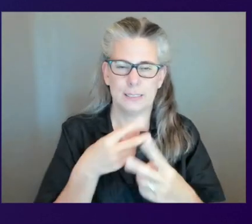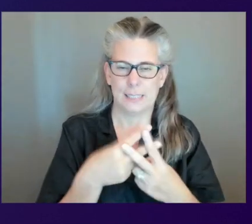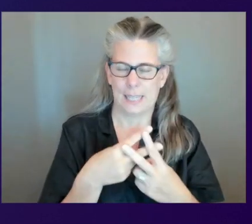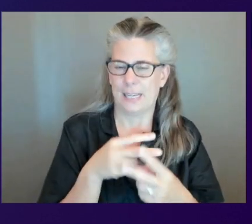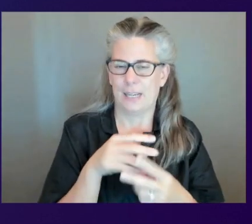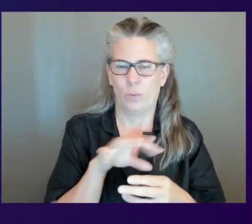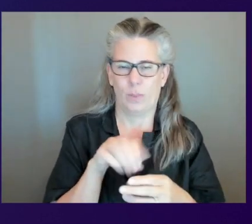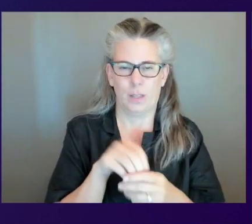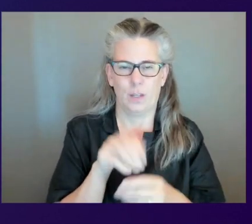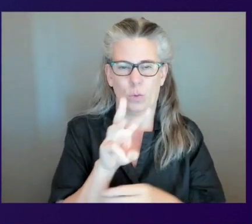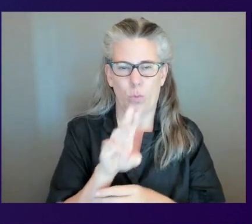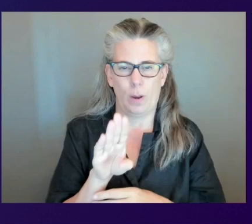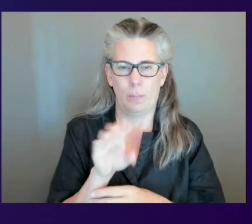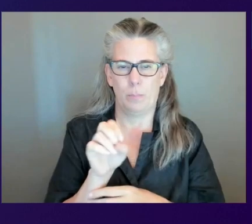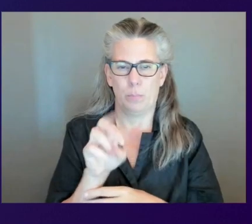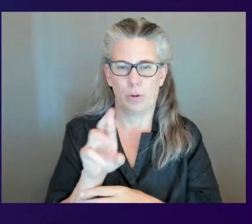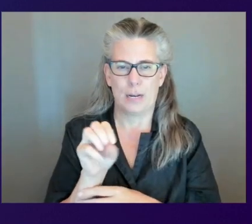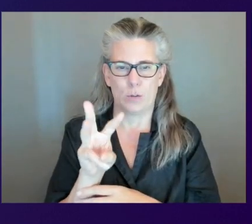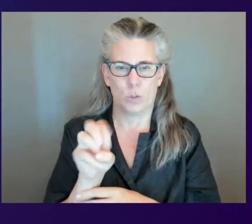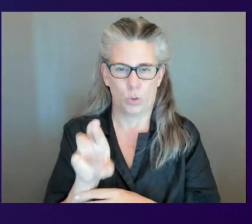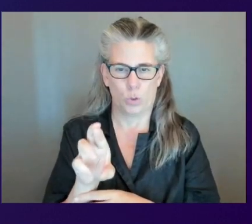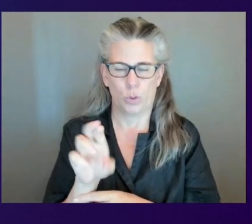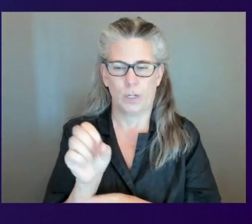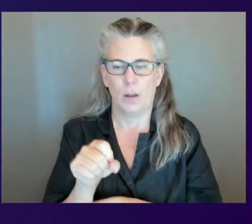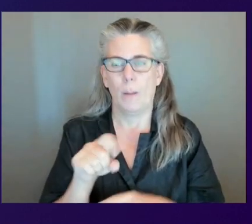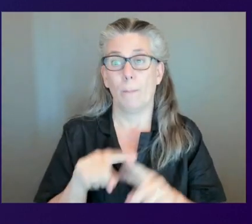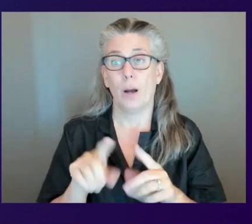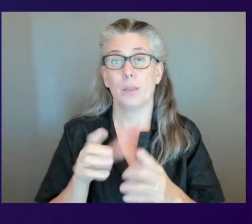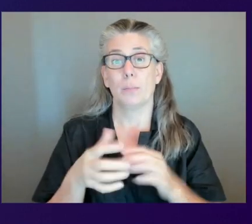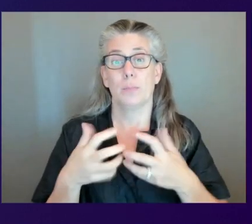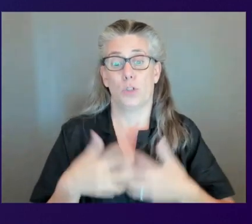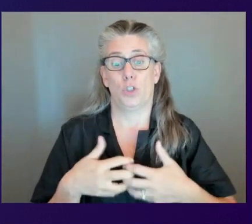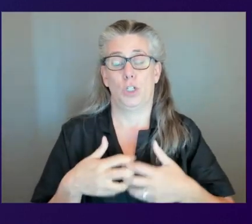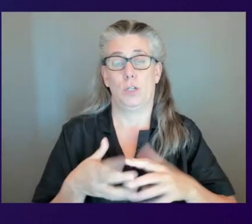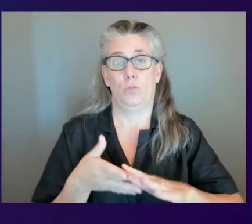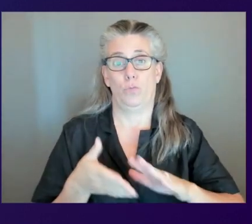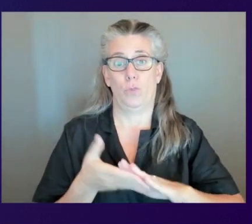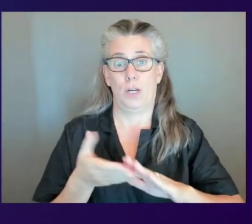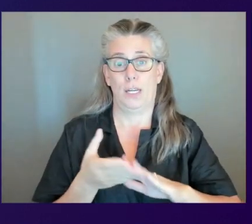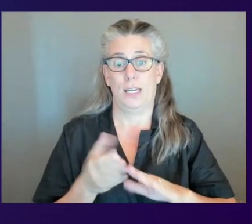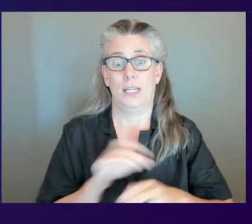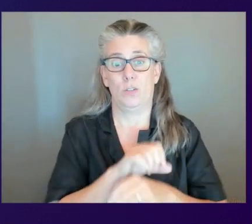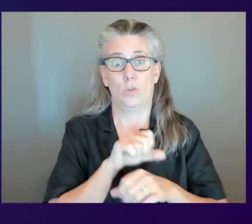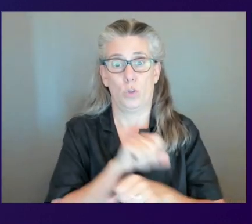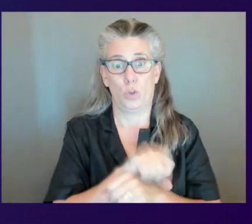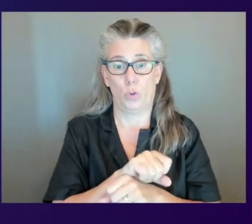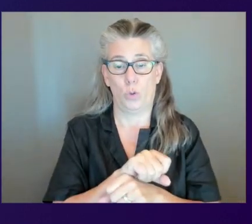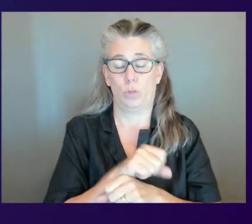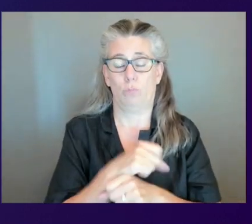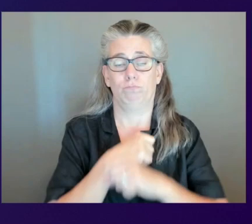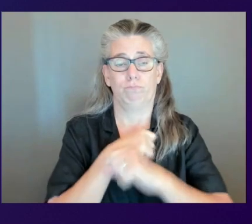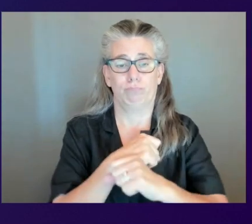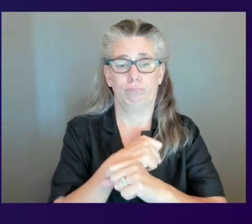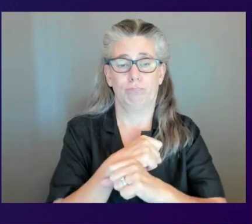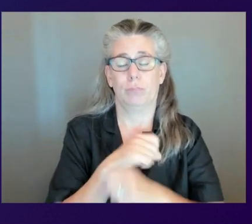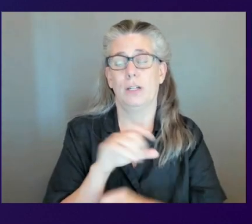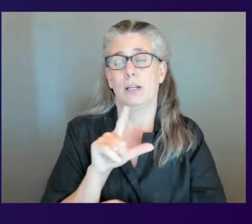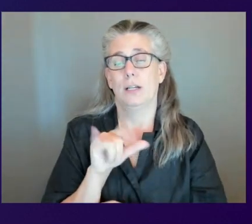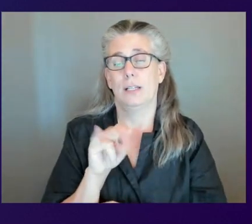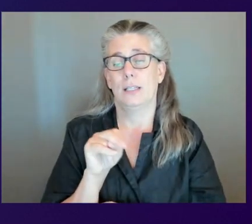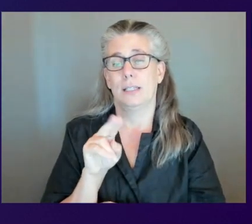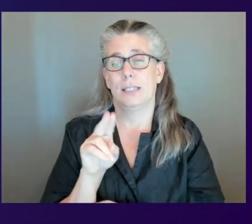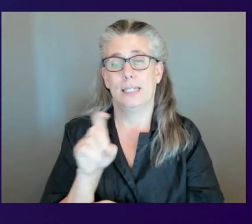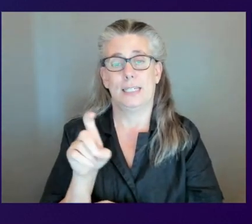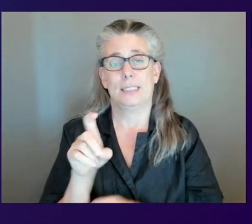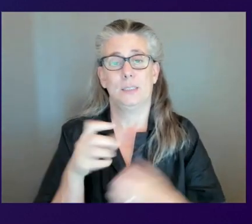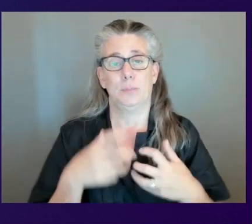actually running this browser is a secured Linux machine that's behind the scenes. We don't have anything to do